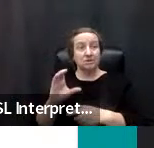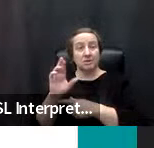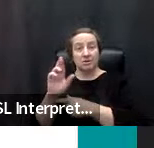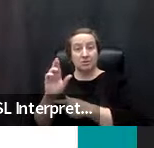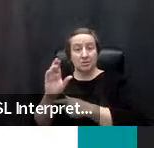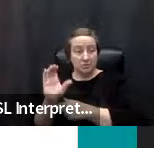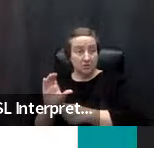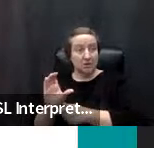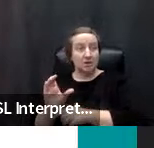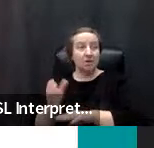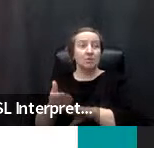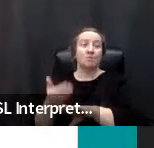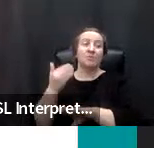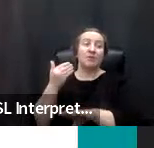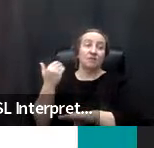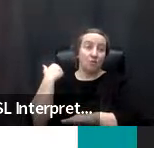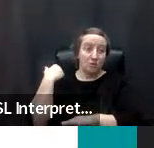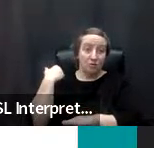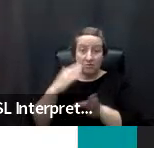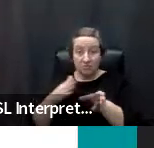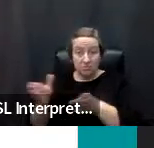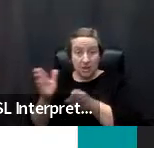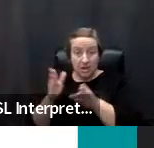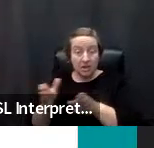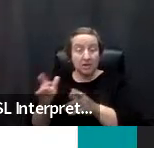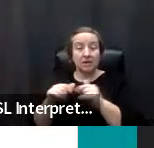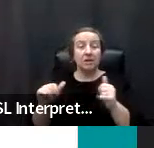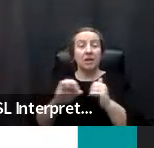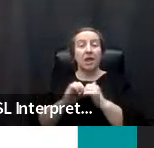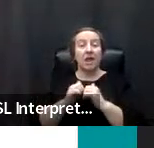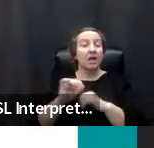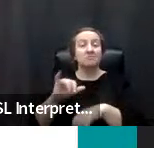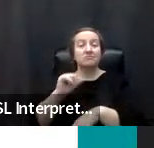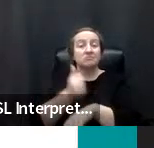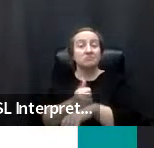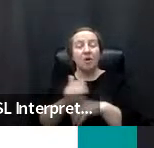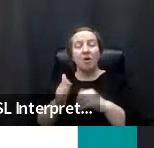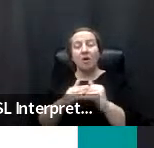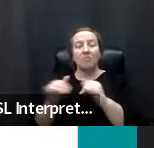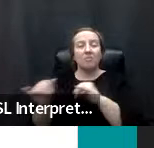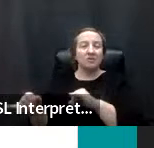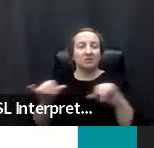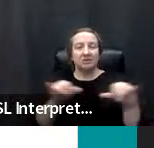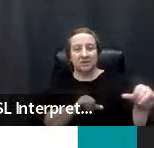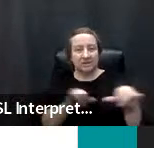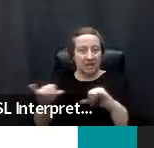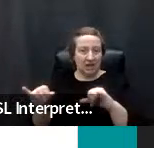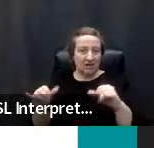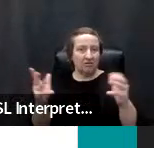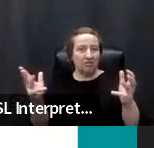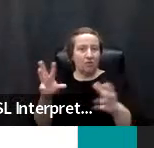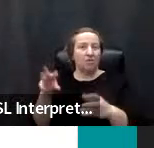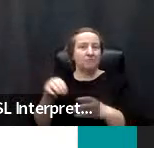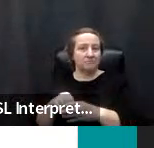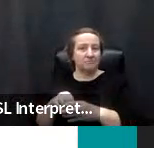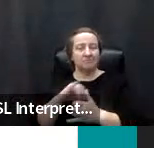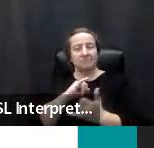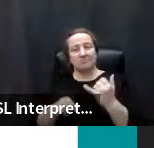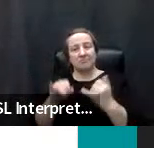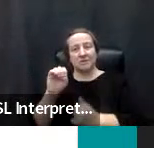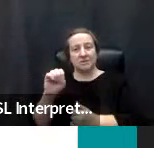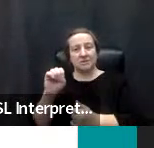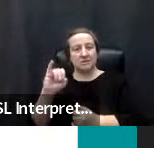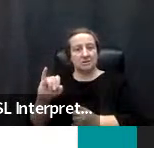CRC and their previous planning, the layout of this is similar to what was included in the final